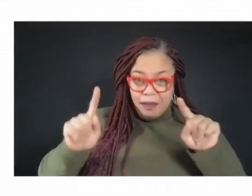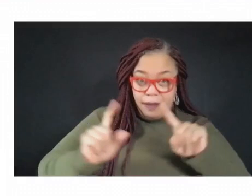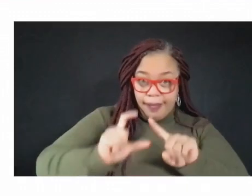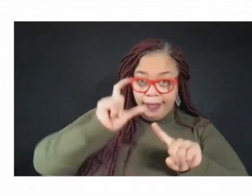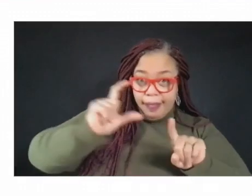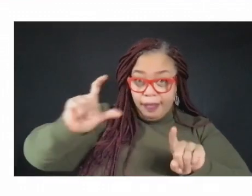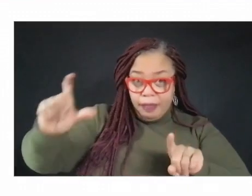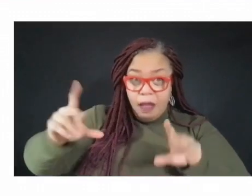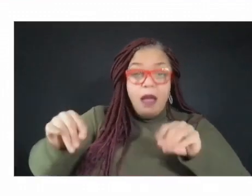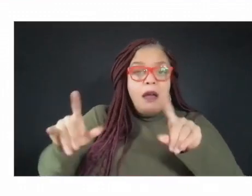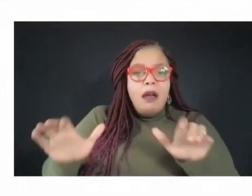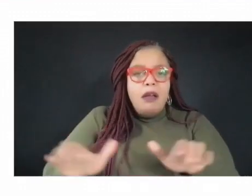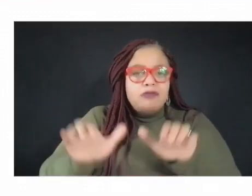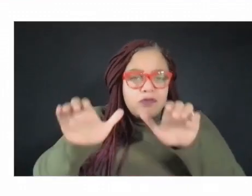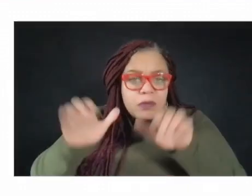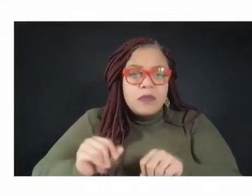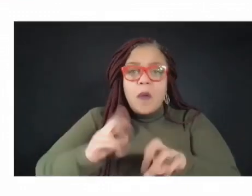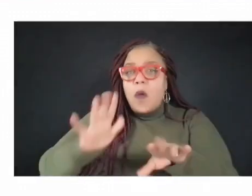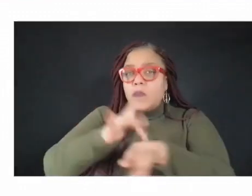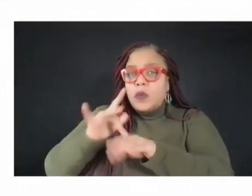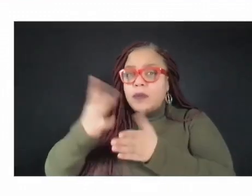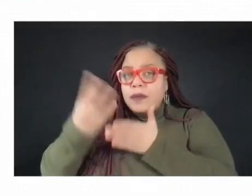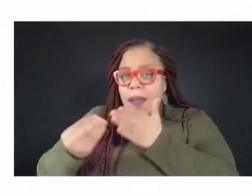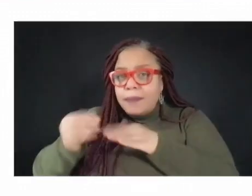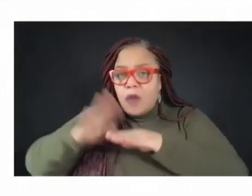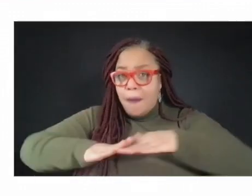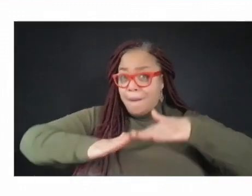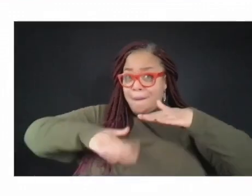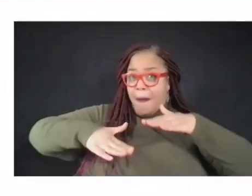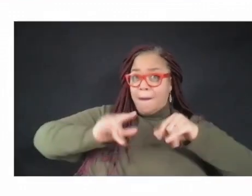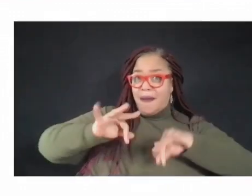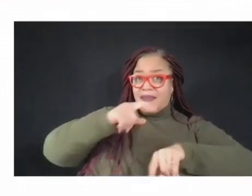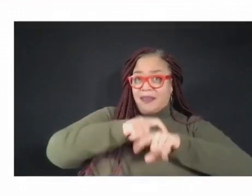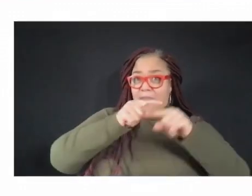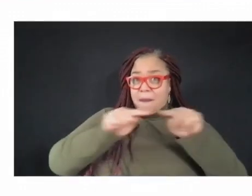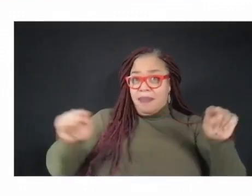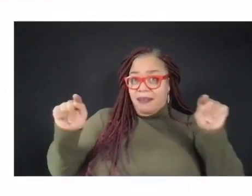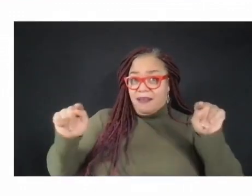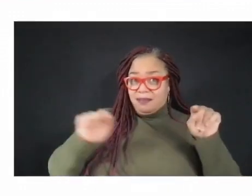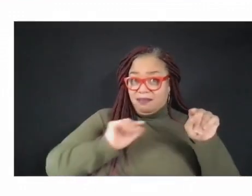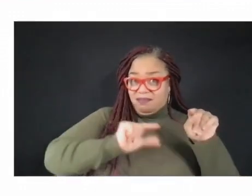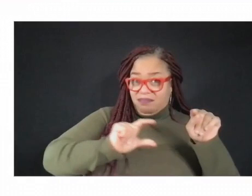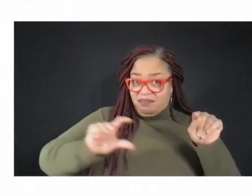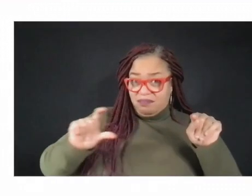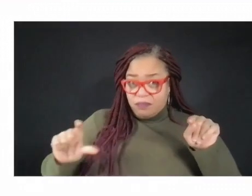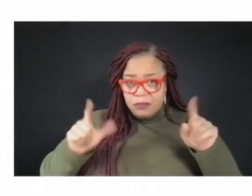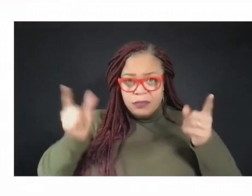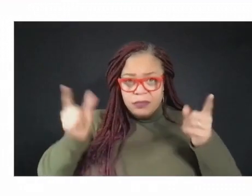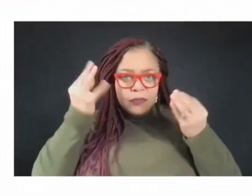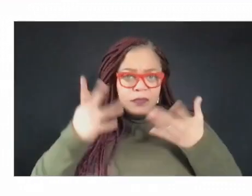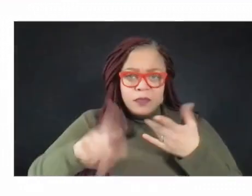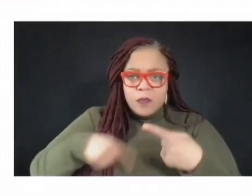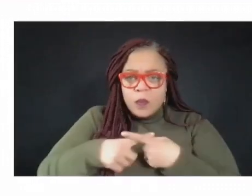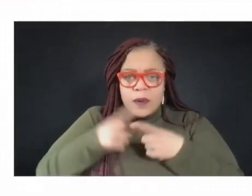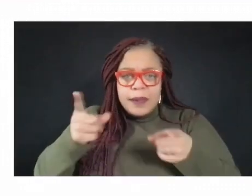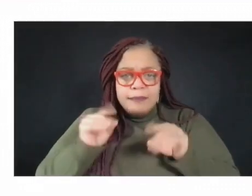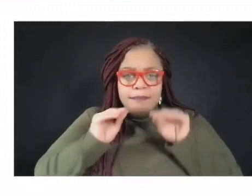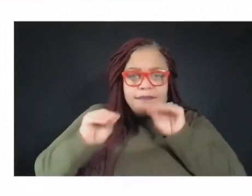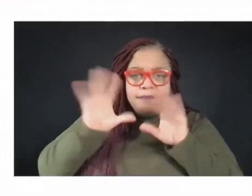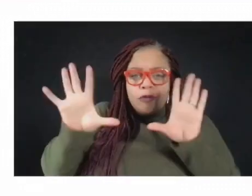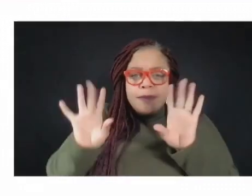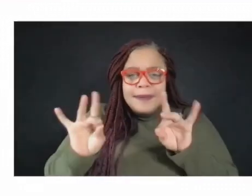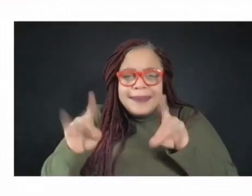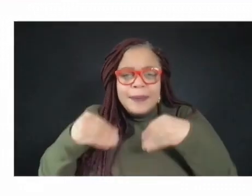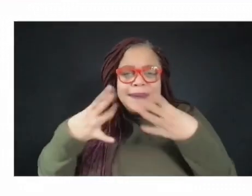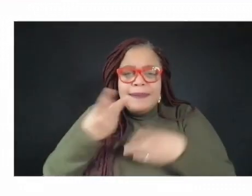thinking about that as well as when you place your stickies. So I'll give you just a few moments. And if you are struggling